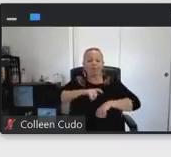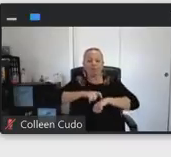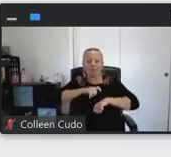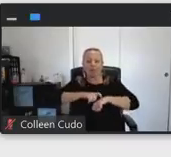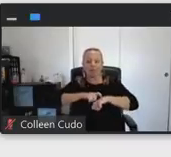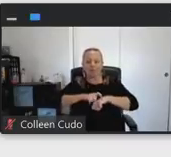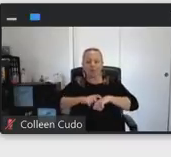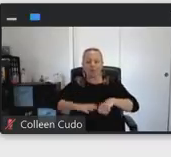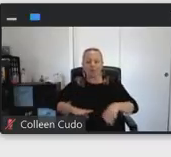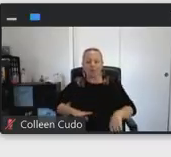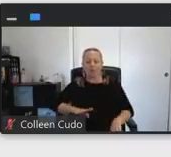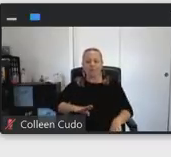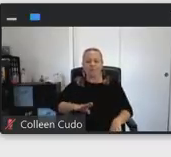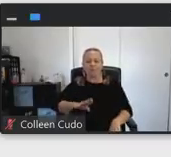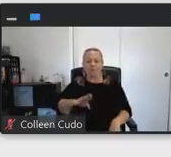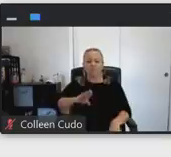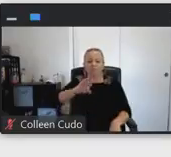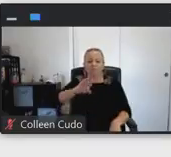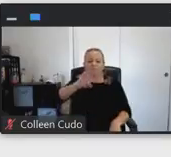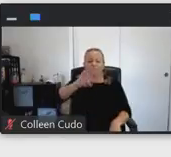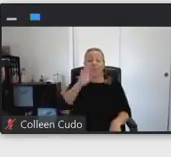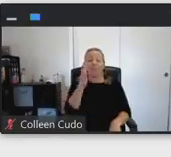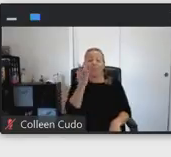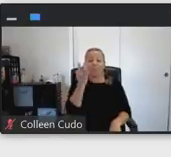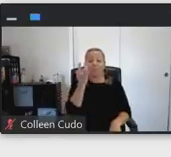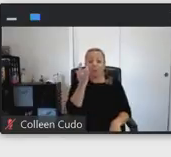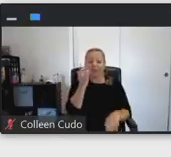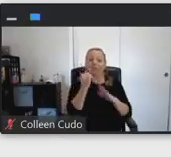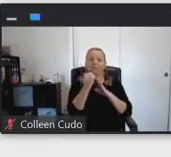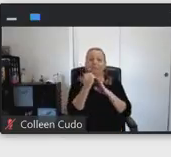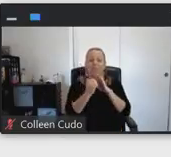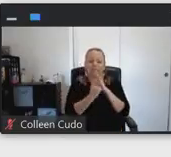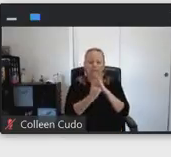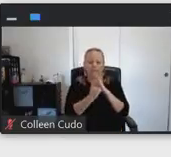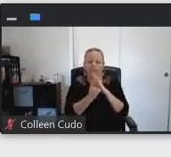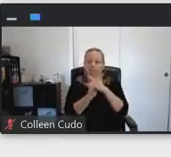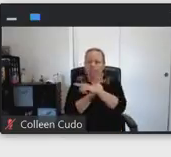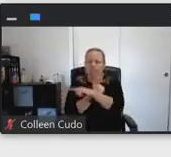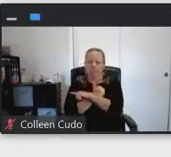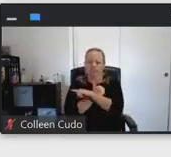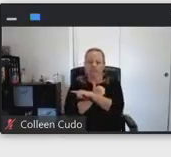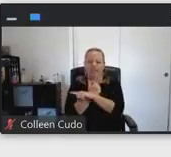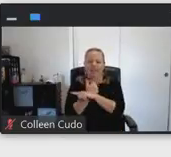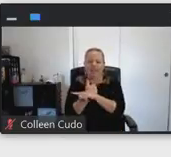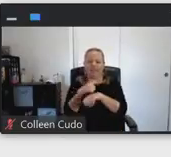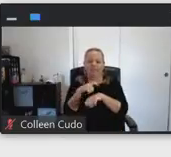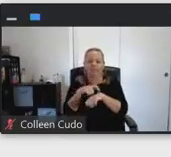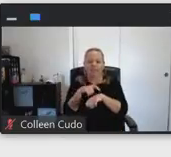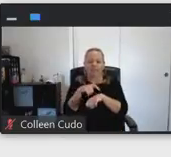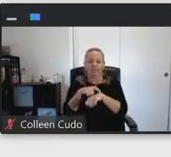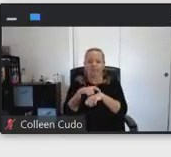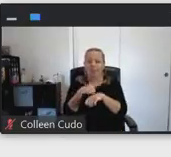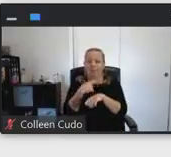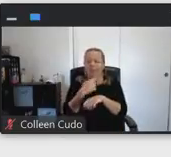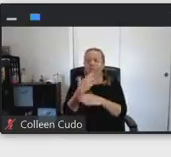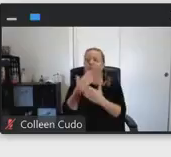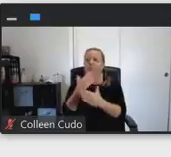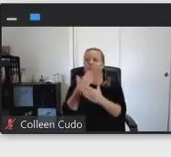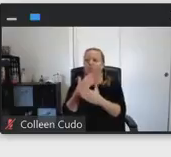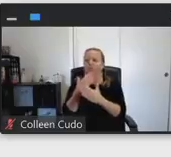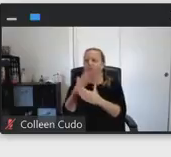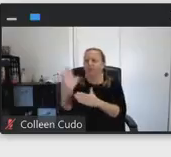goes up during that time because state had a lag time. And we very much appreciate having had a place to get